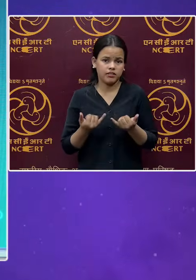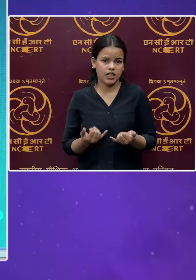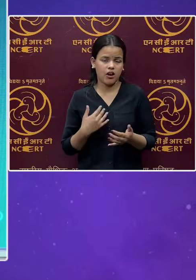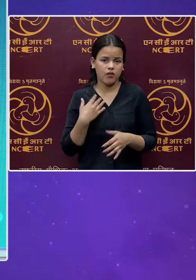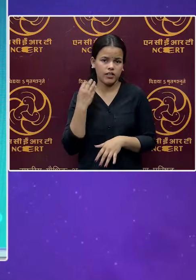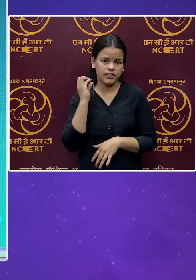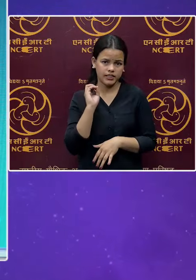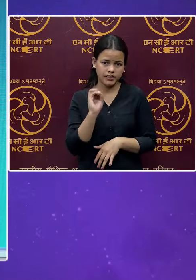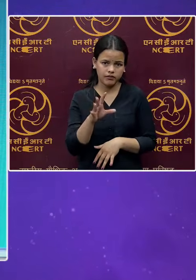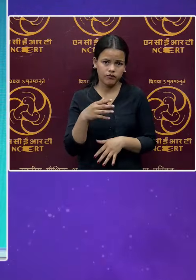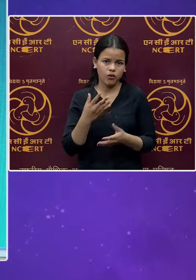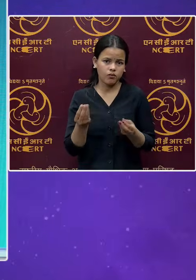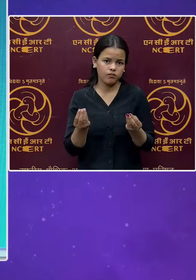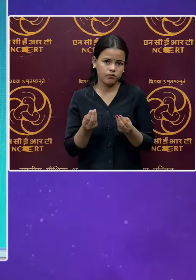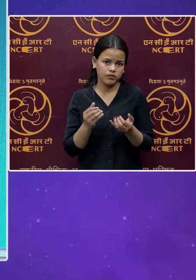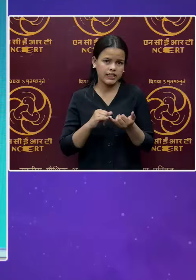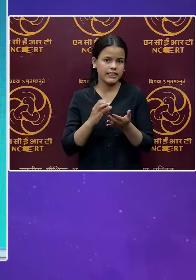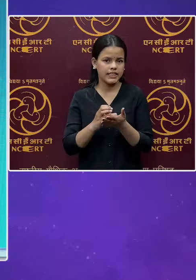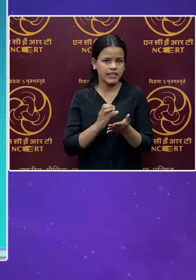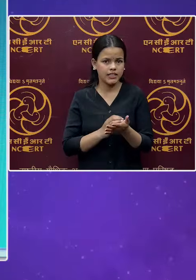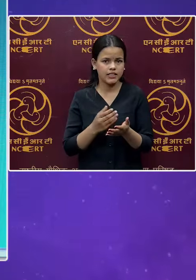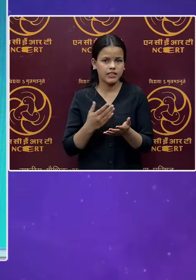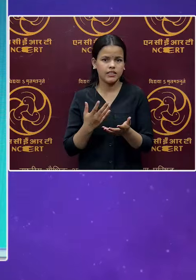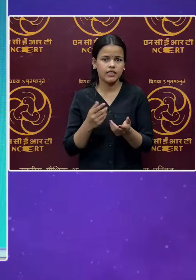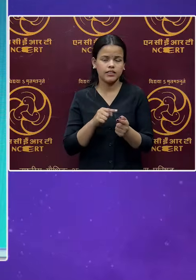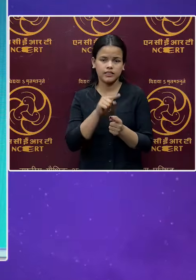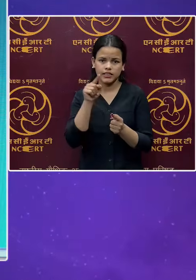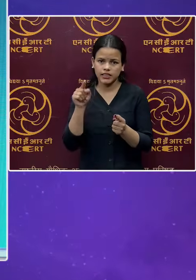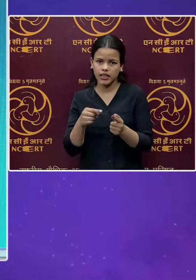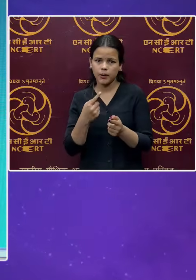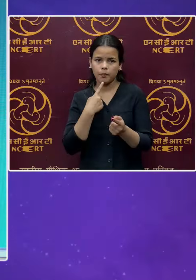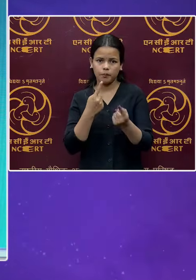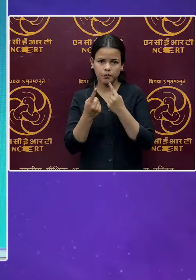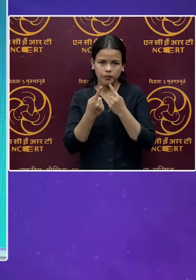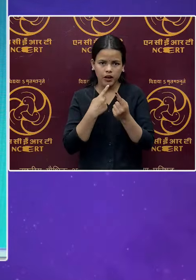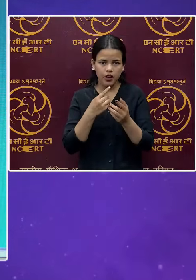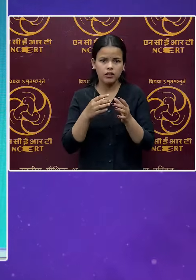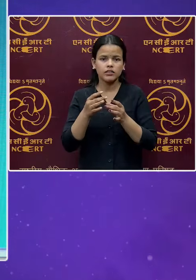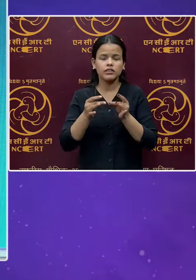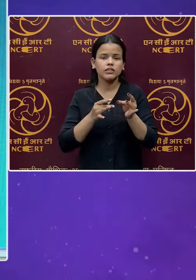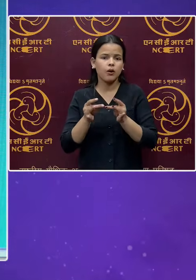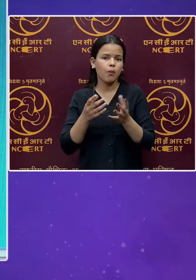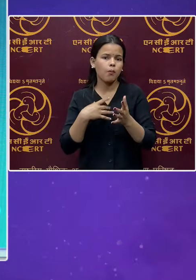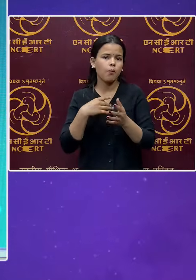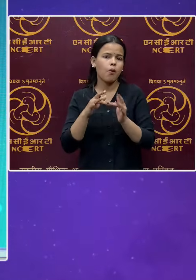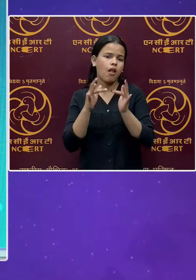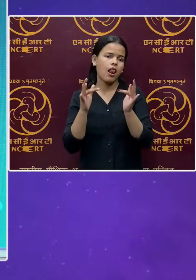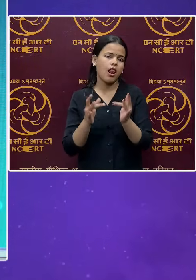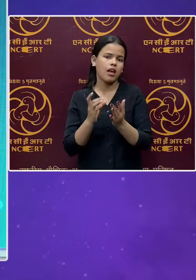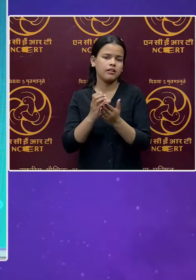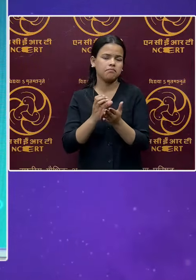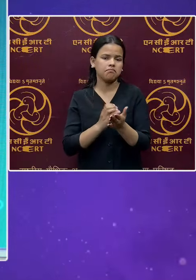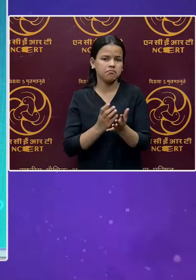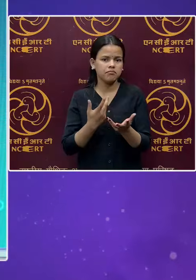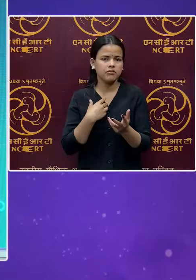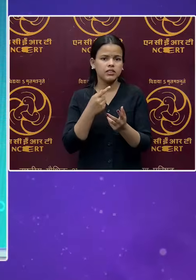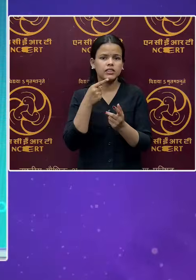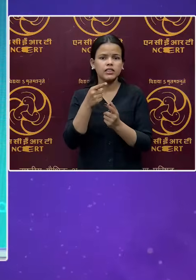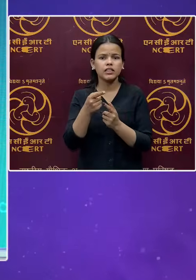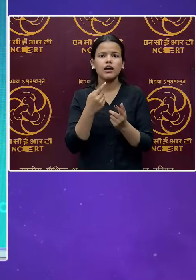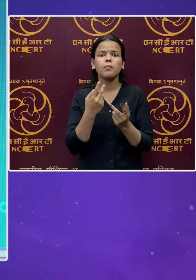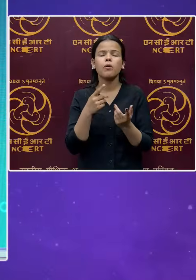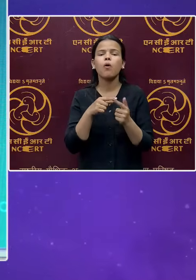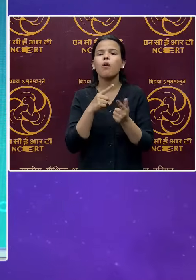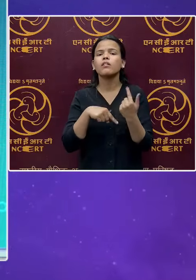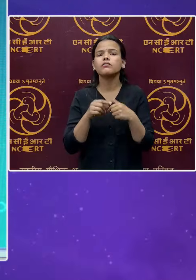you that we're through with the session of day 2, where we talked about exploring online course platforms and features under the umbrella theme of our training